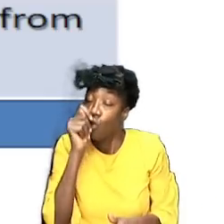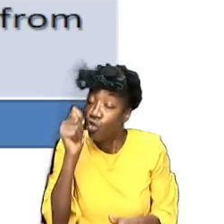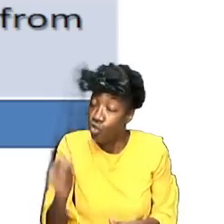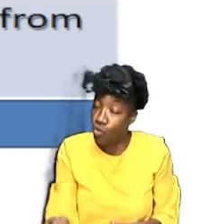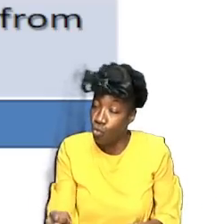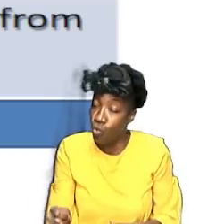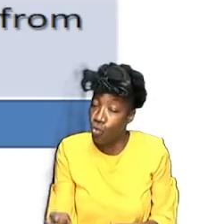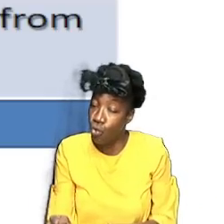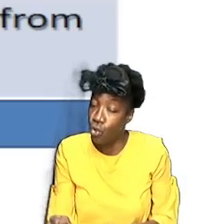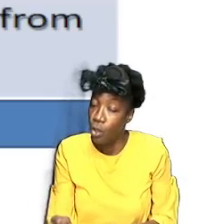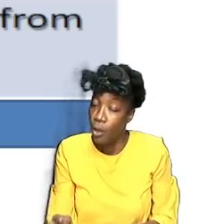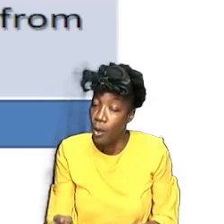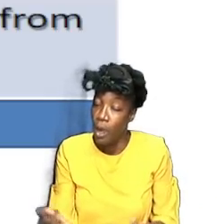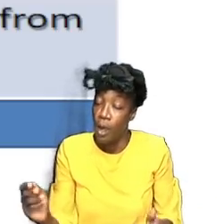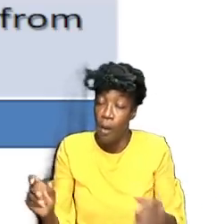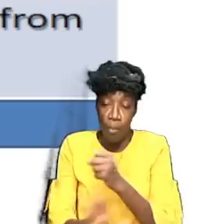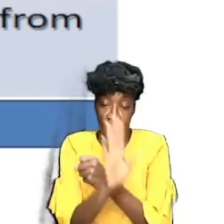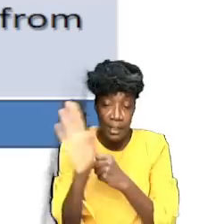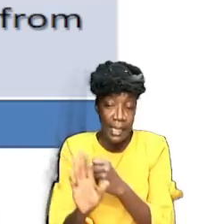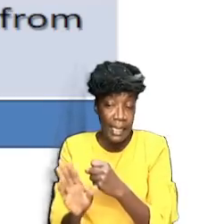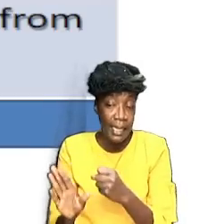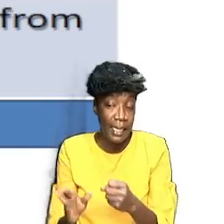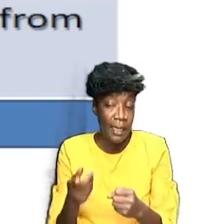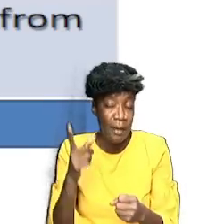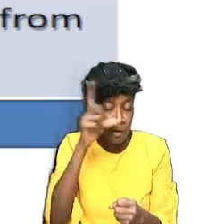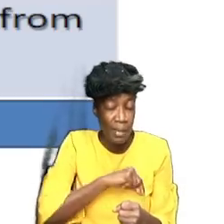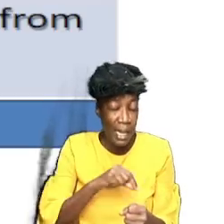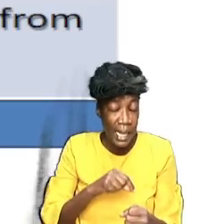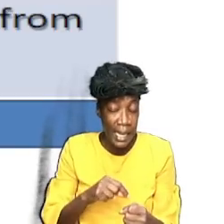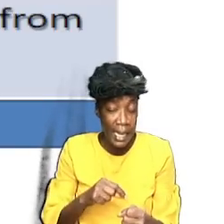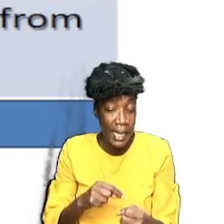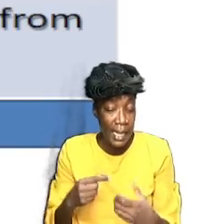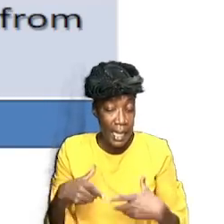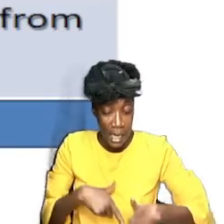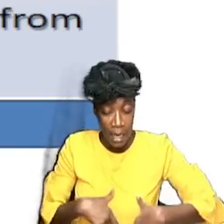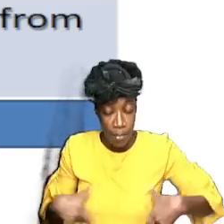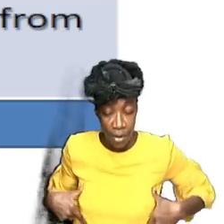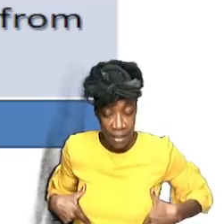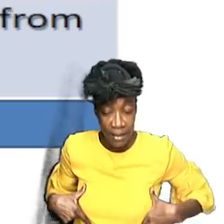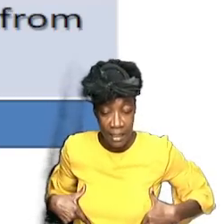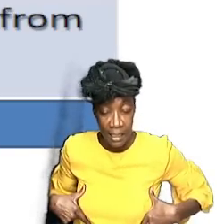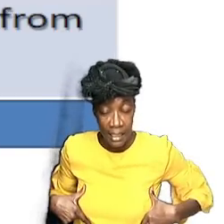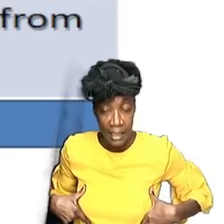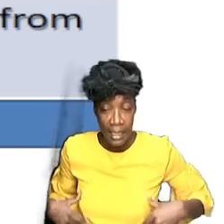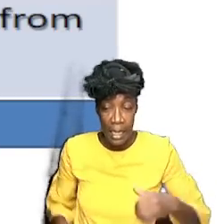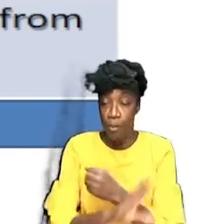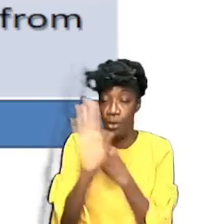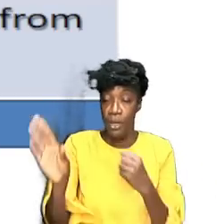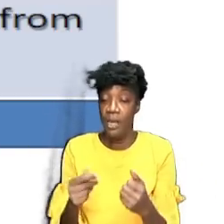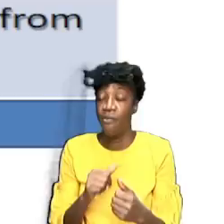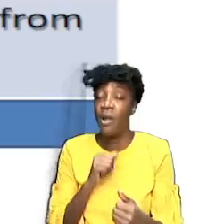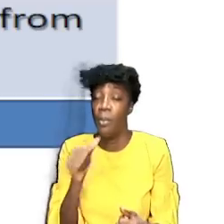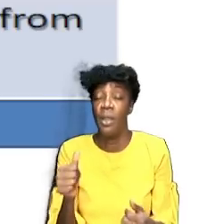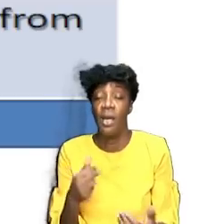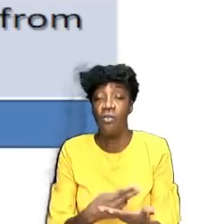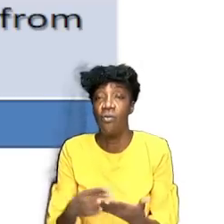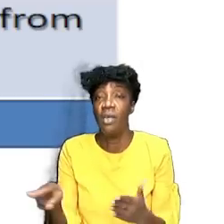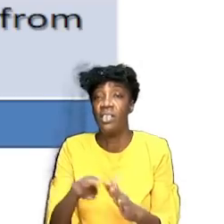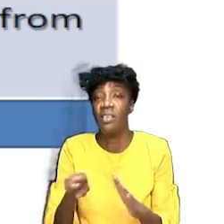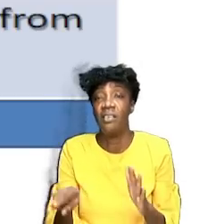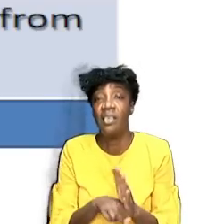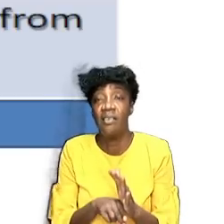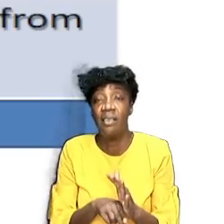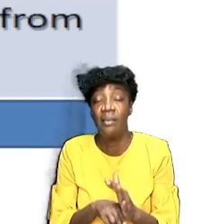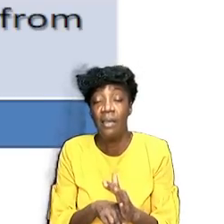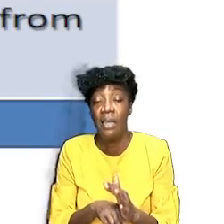keeps us from deception. The breastplate, which is righteousness, protects us from unrighteousness. Then he say, let's in